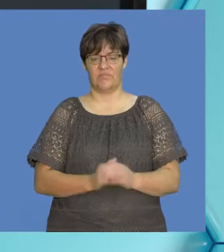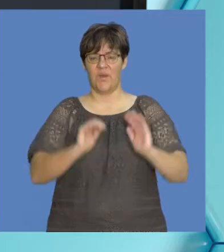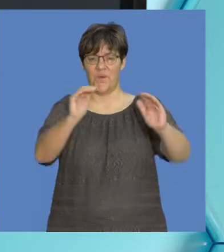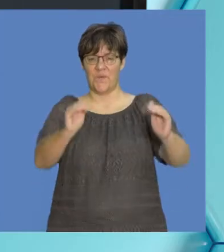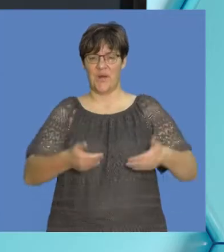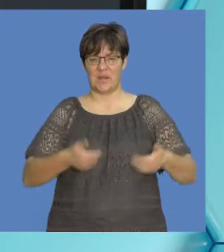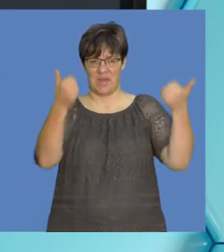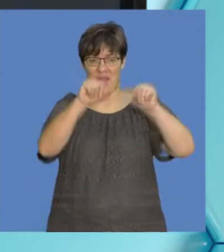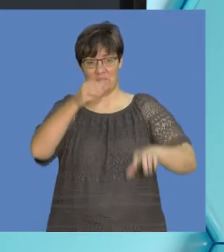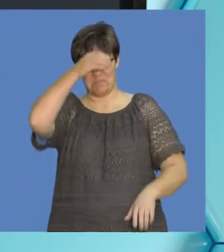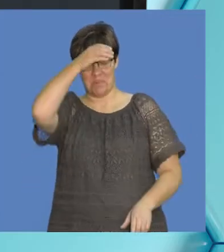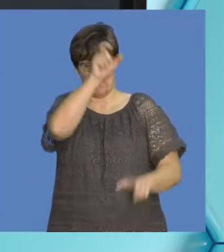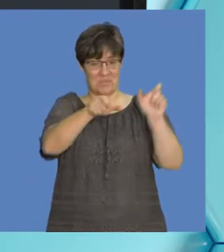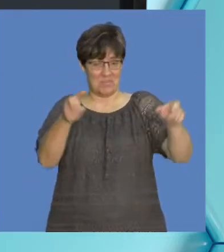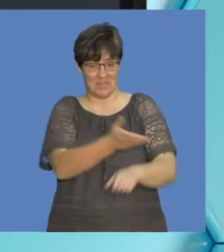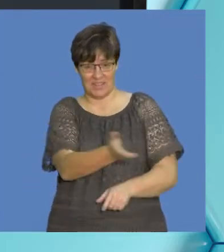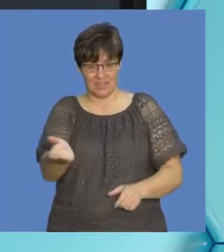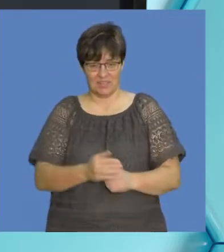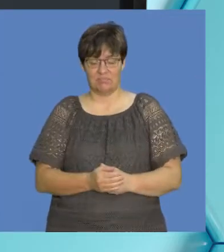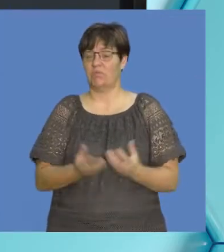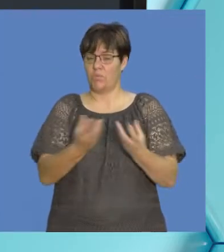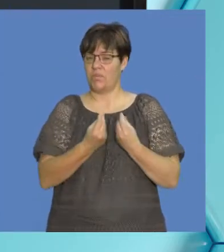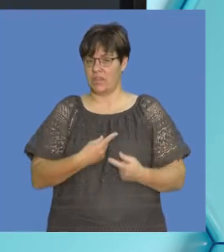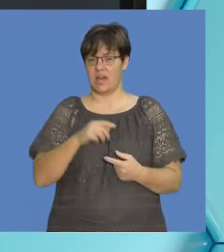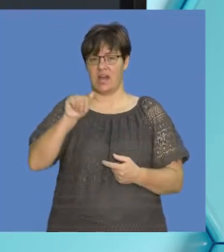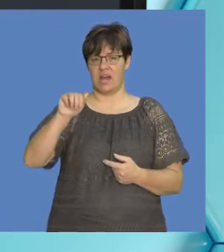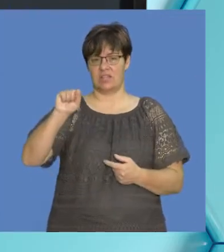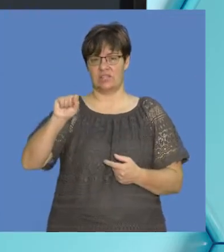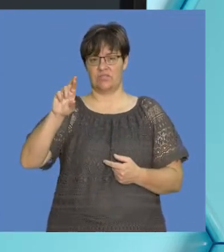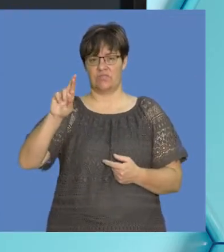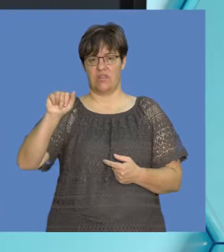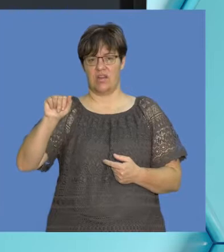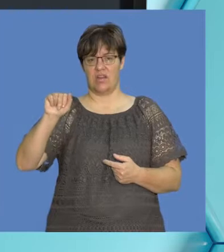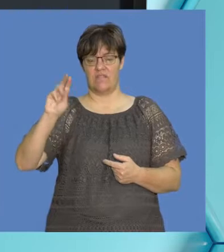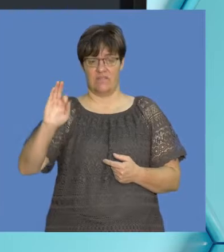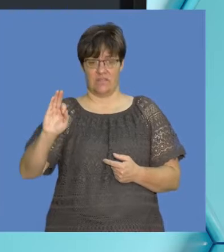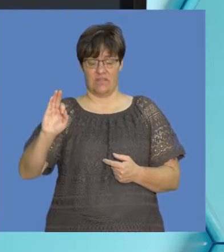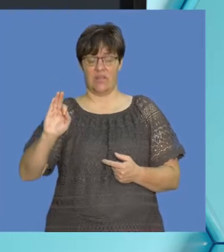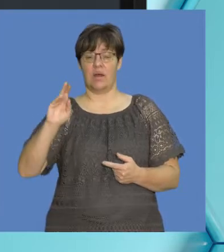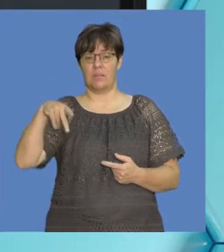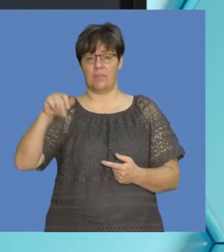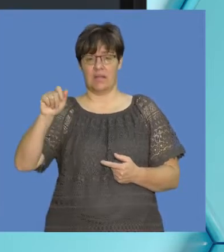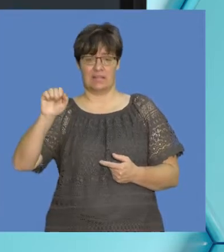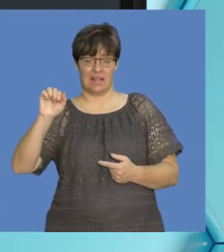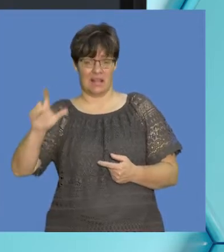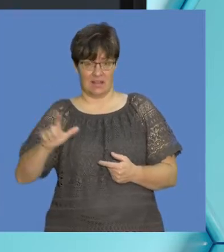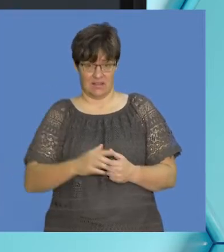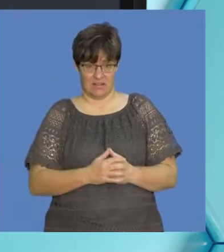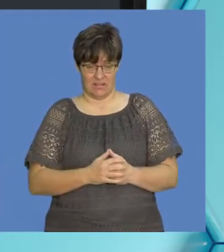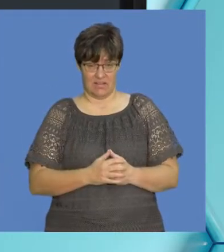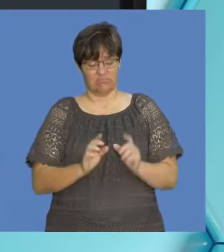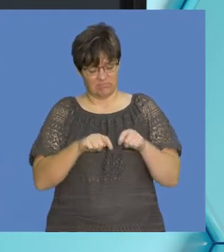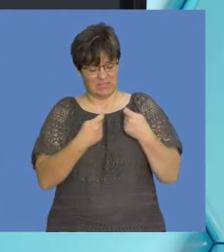Welcome, accounting boffins out there. You are with Ashraf Patel and the crew. And today, we're taking off on the flight